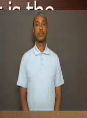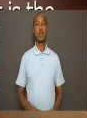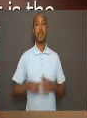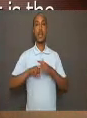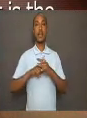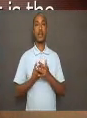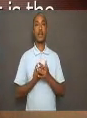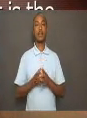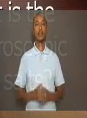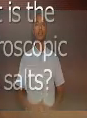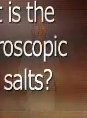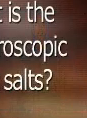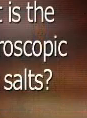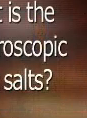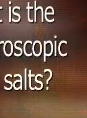Begin.